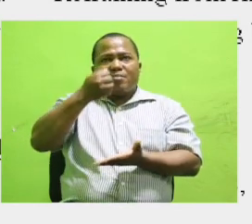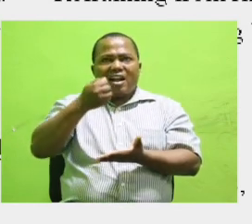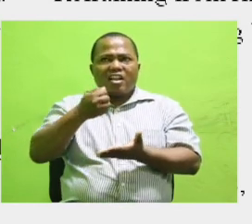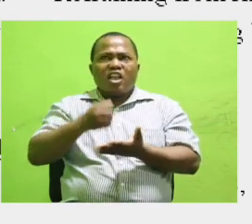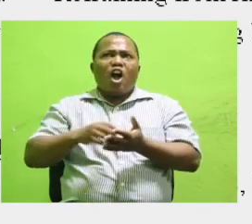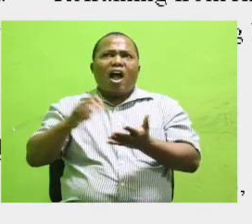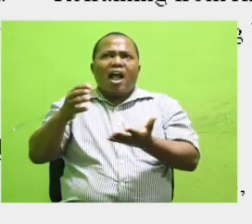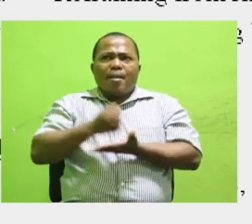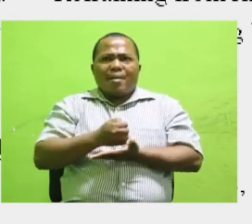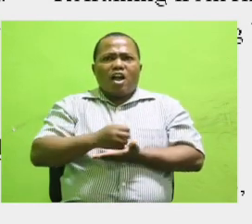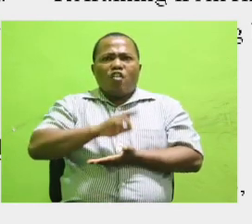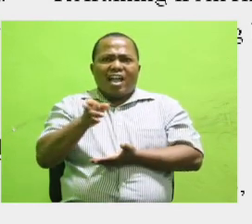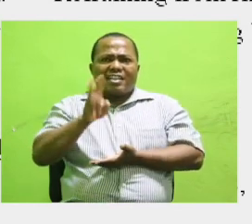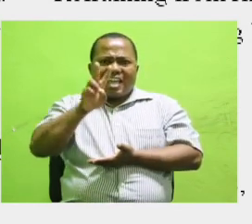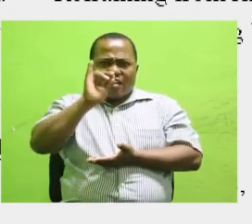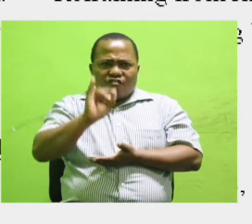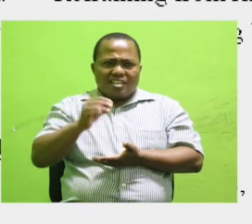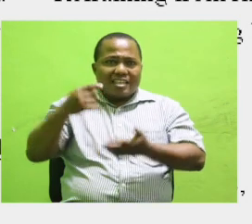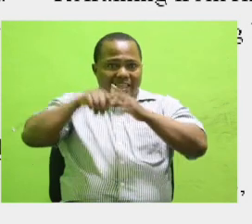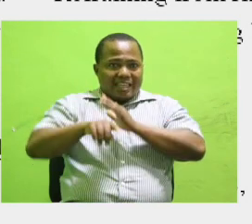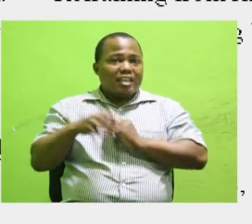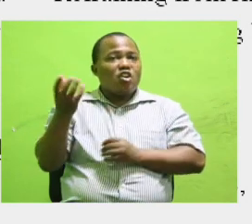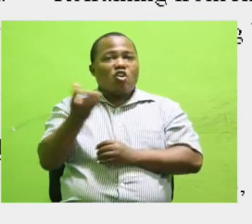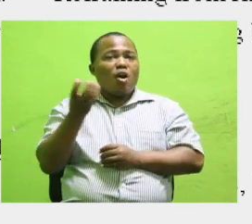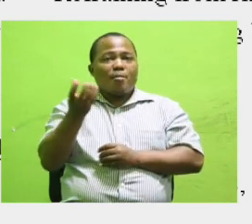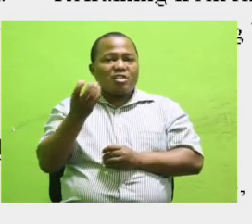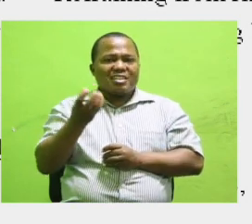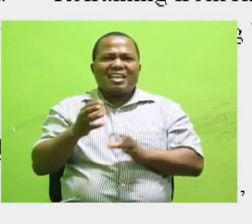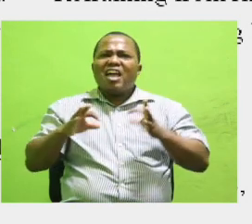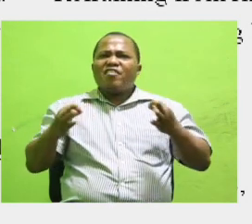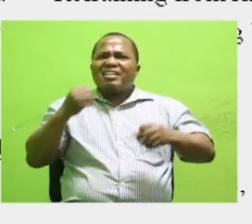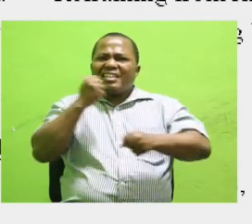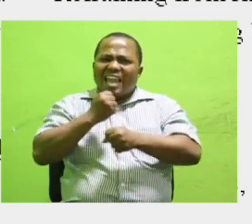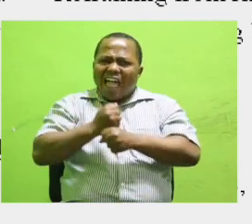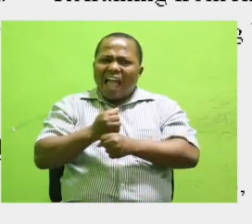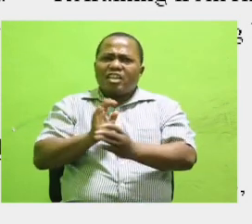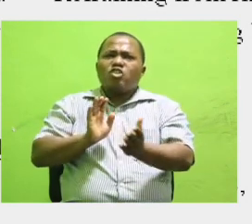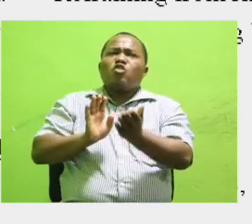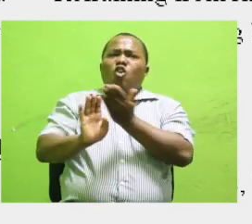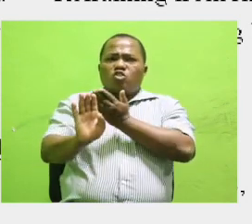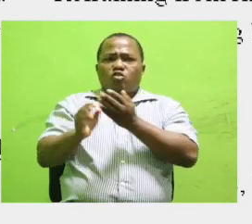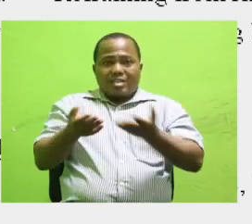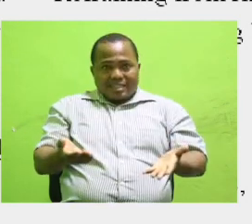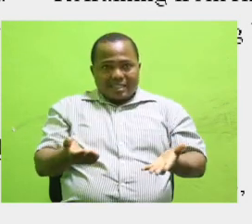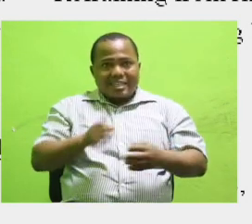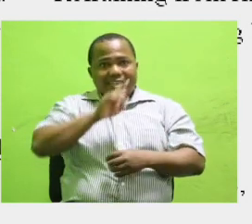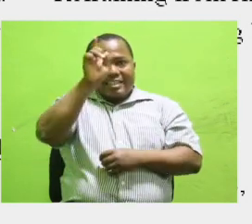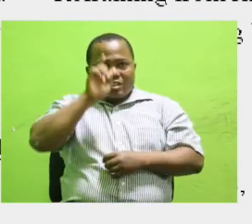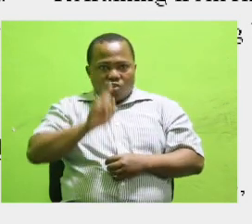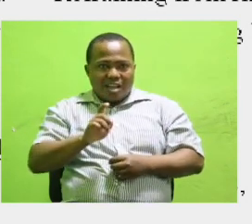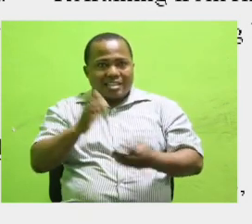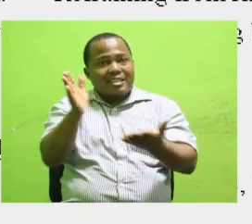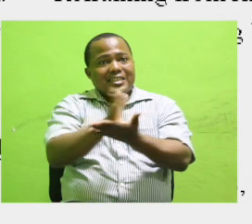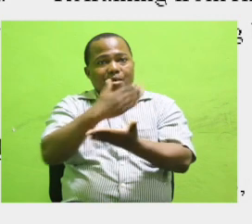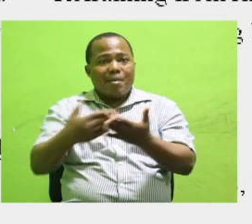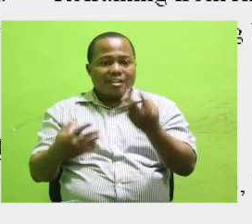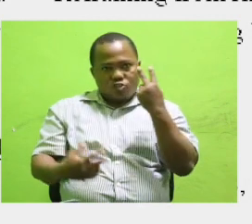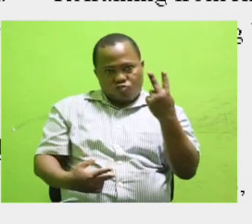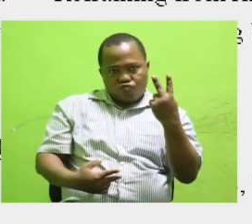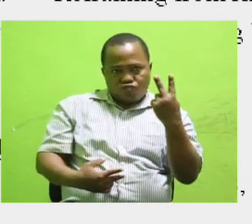what can be done to control and manage the spread of HIV AIDS. This is a two-part question, a part with question